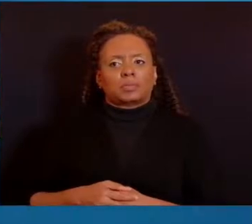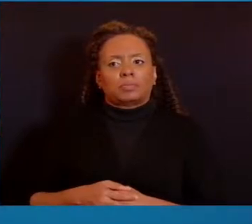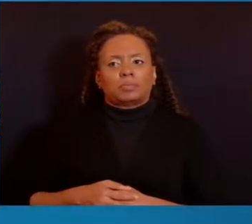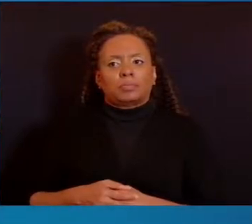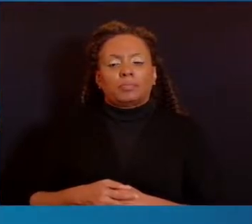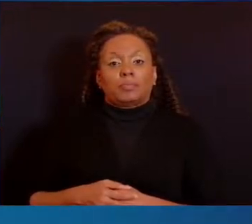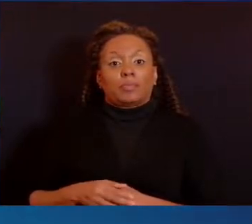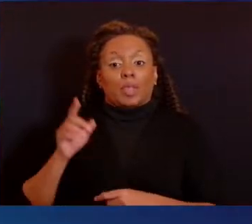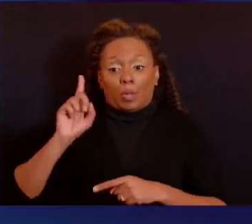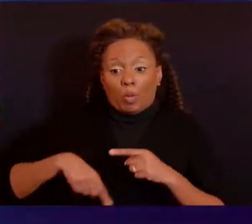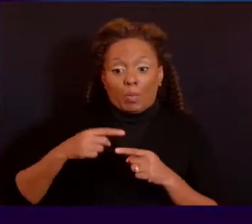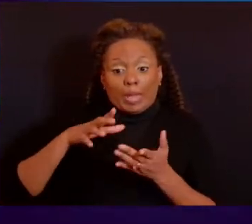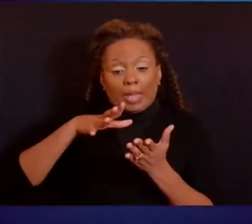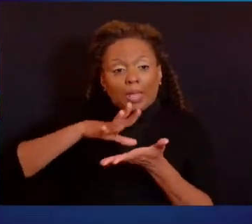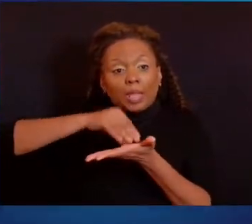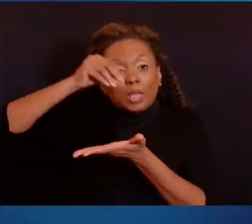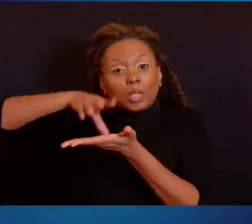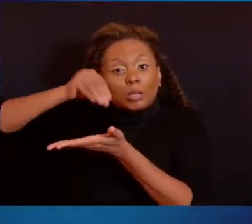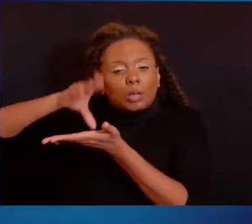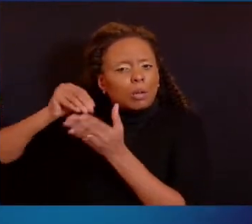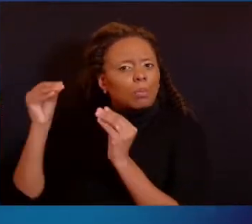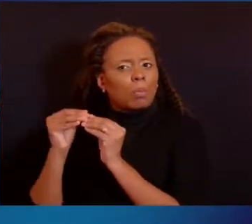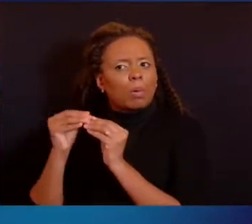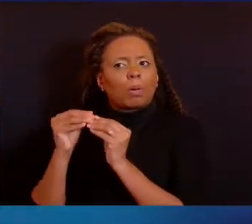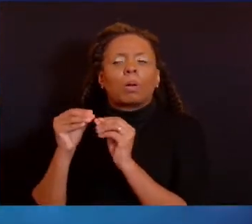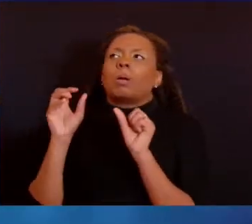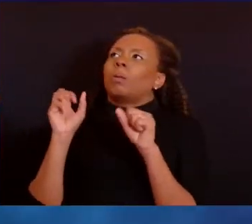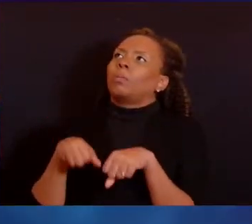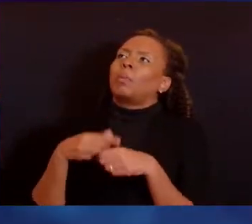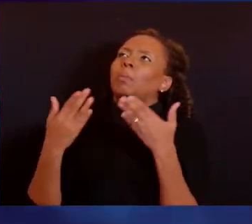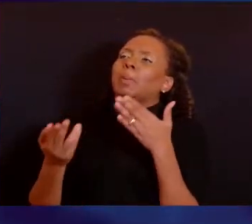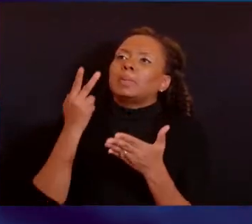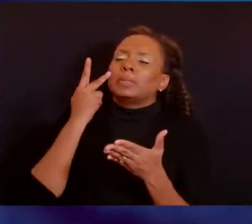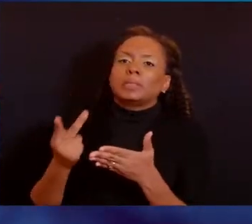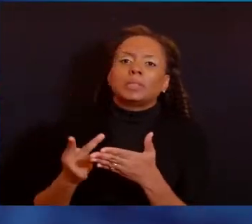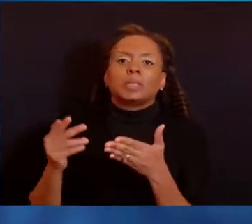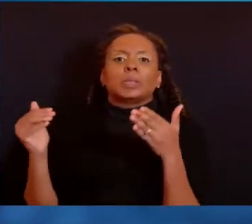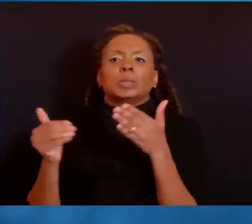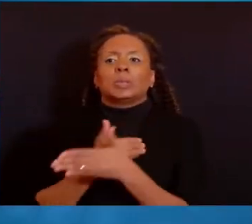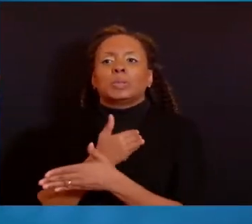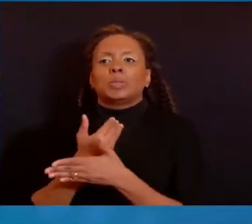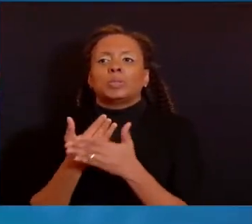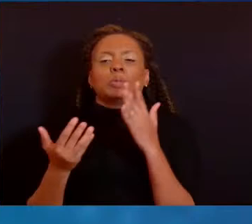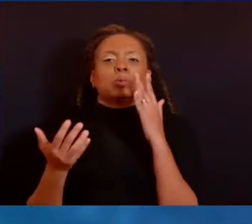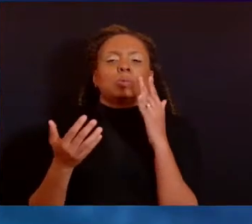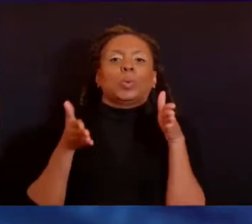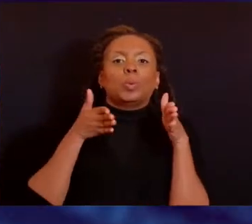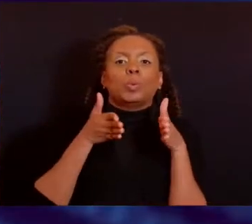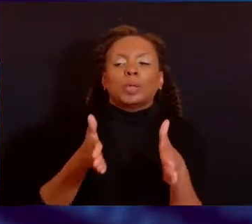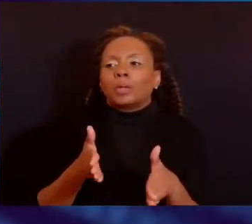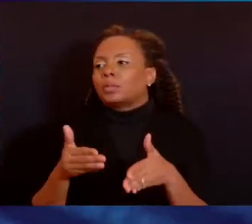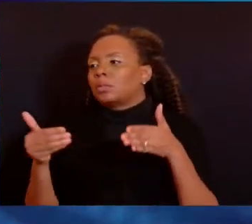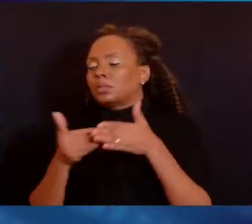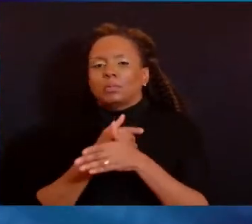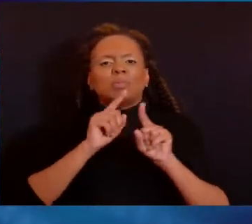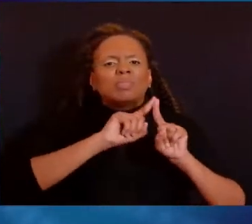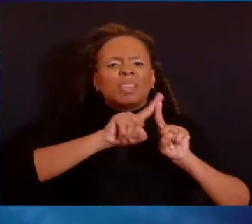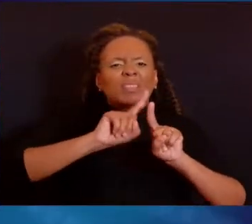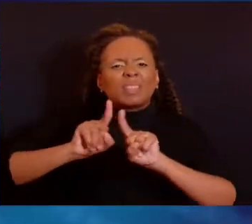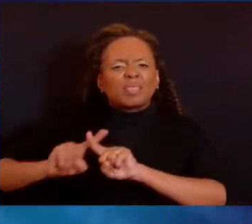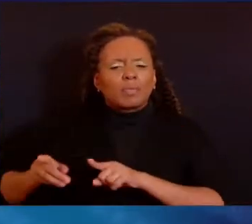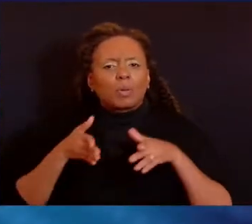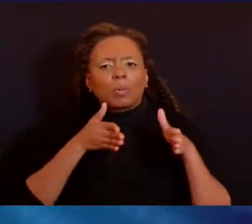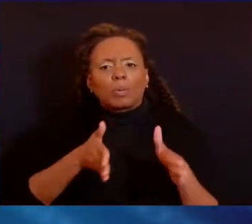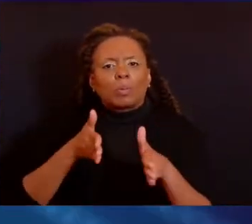in mitigation efforts to that would include, new observation systems, new techniques, different ways of issuing